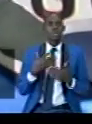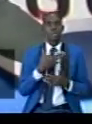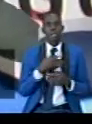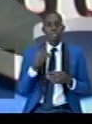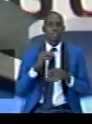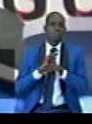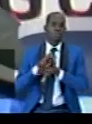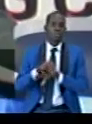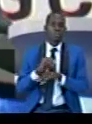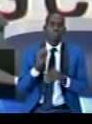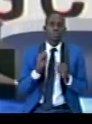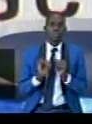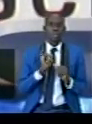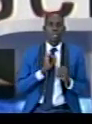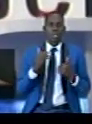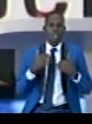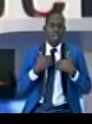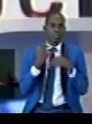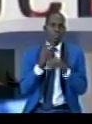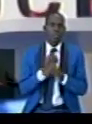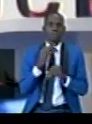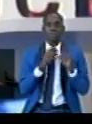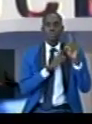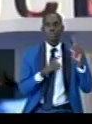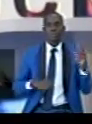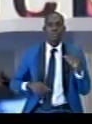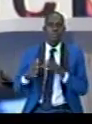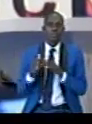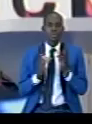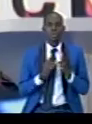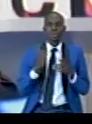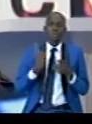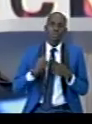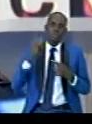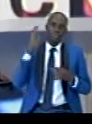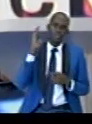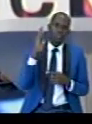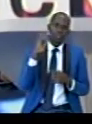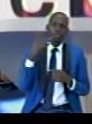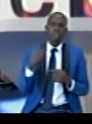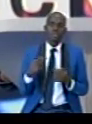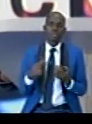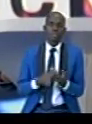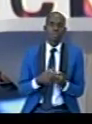Jesus to testify the gospel